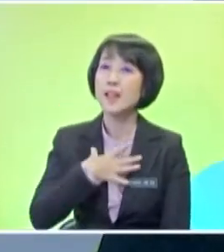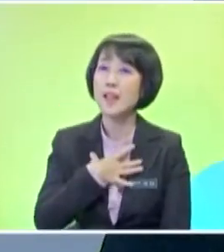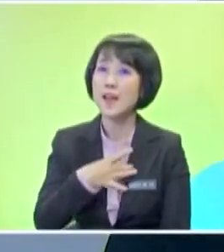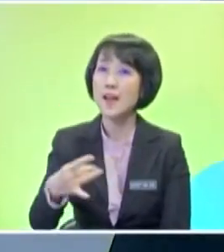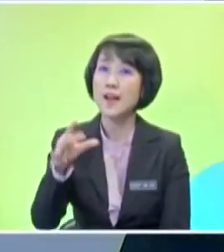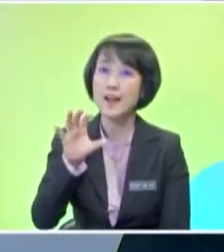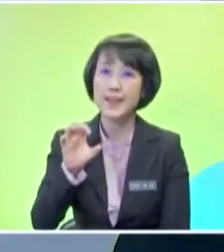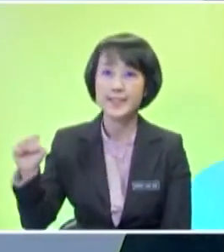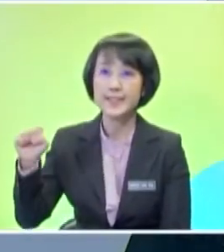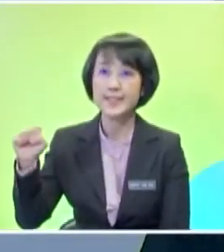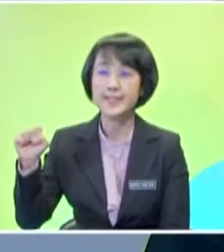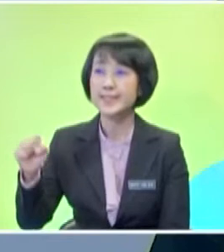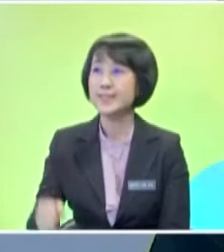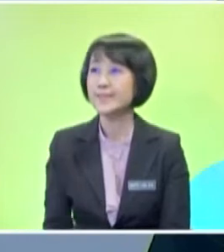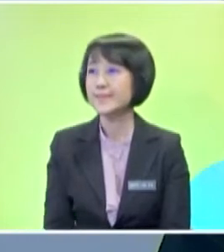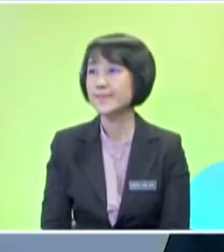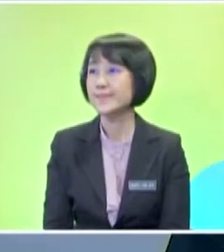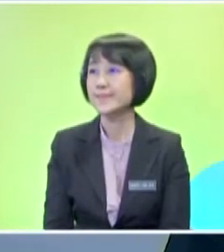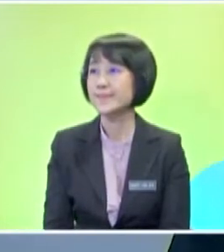likes. Likes